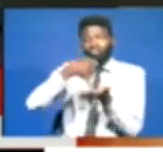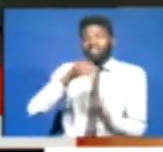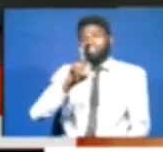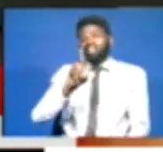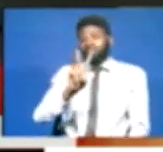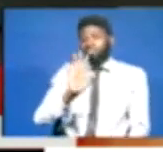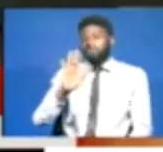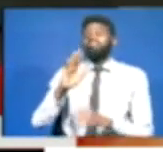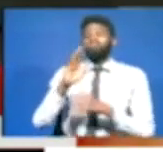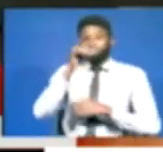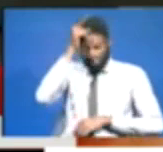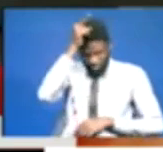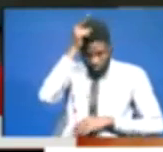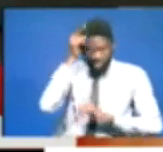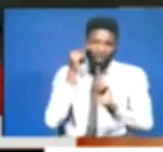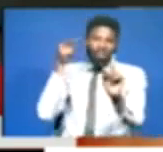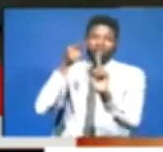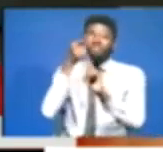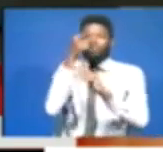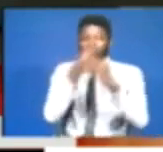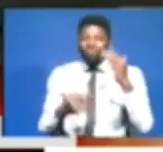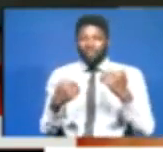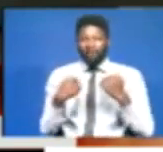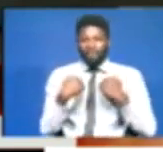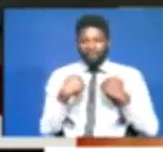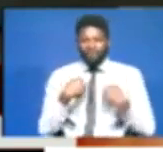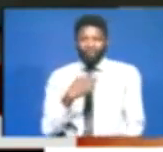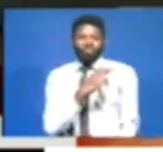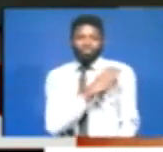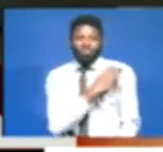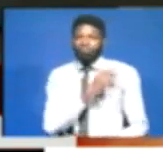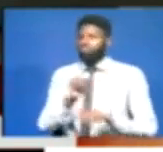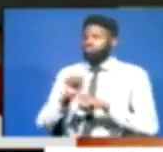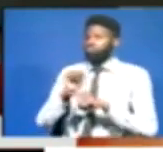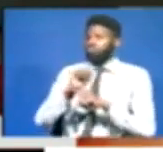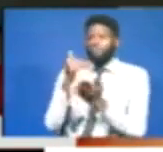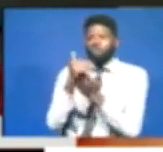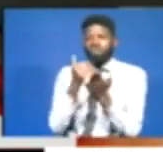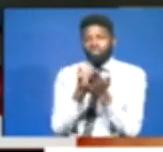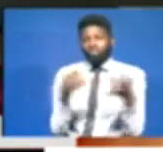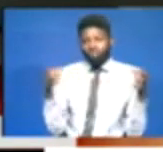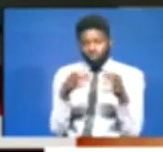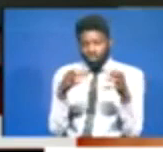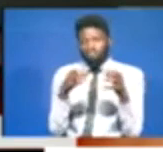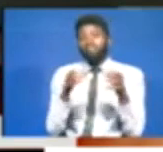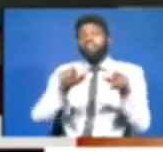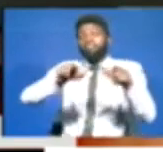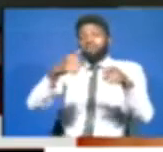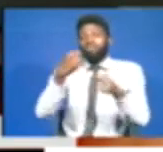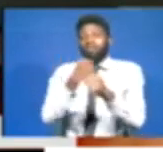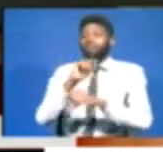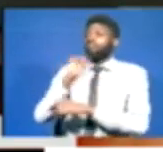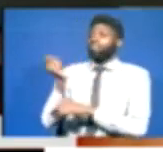Germany, with the aim of offering viability consultant training program for media professionals in Kenya and